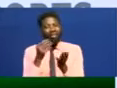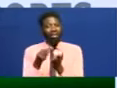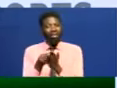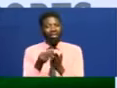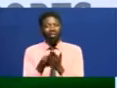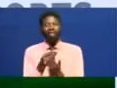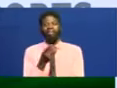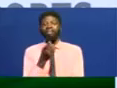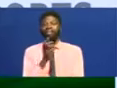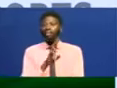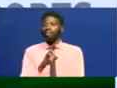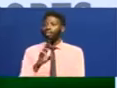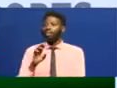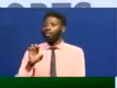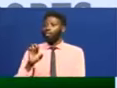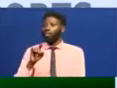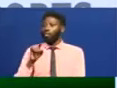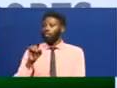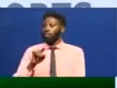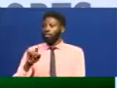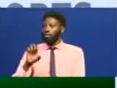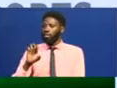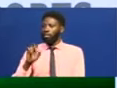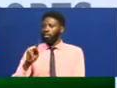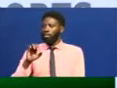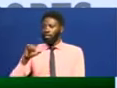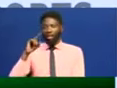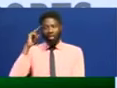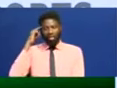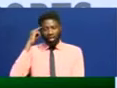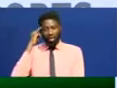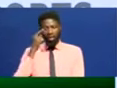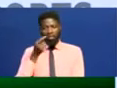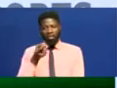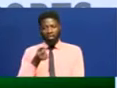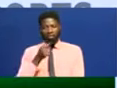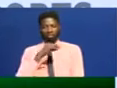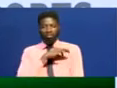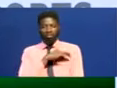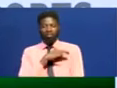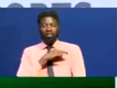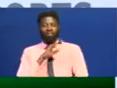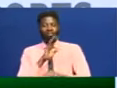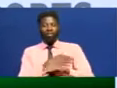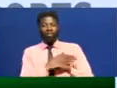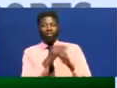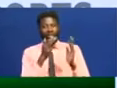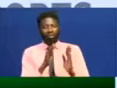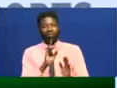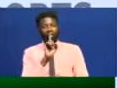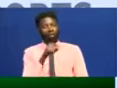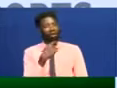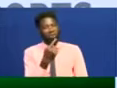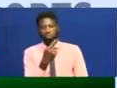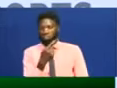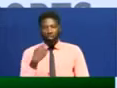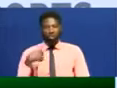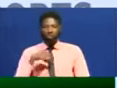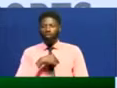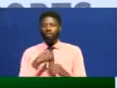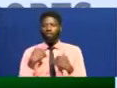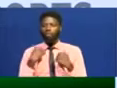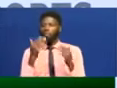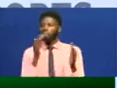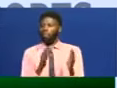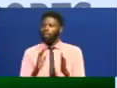Daktari Ezekiel may imagine that royalties are only for musicians, but we have also now put in place a royalties plan